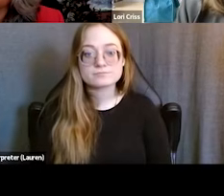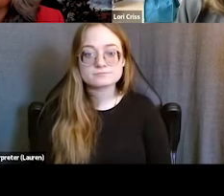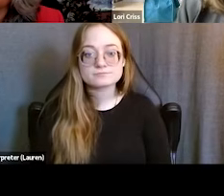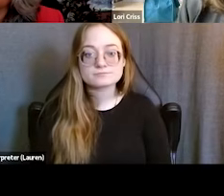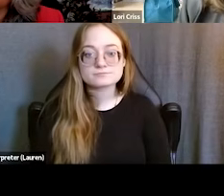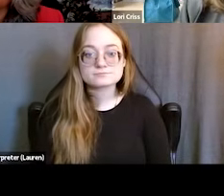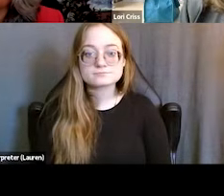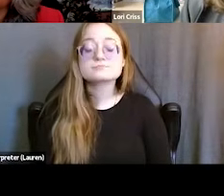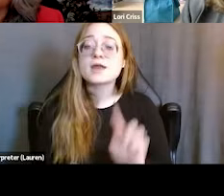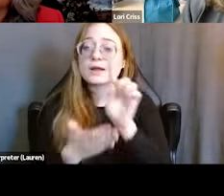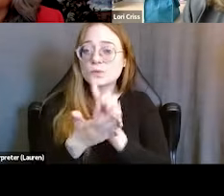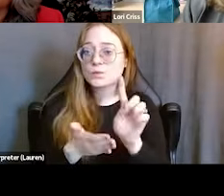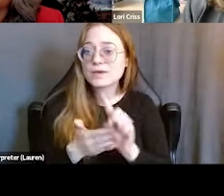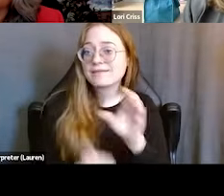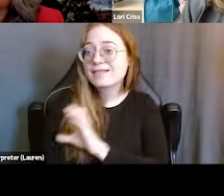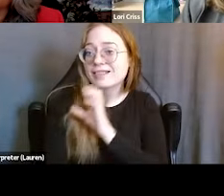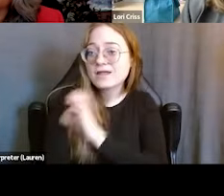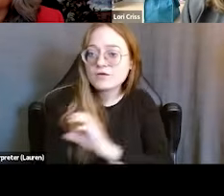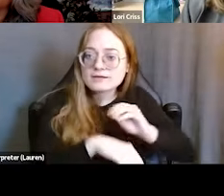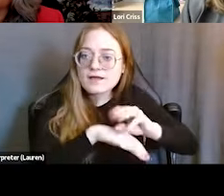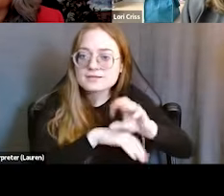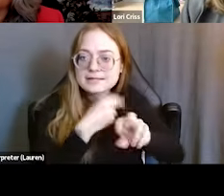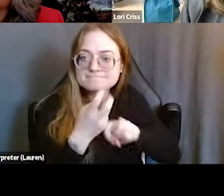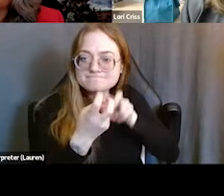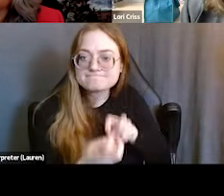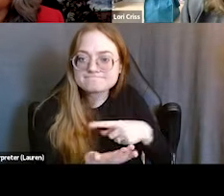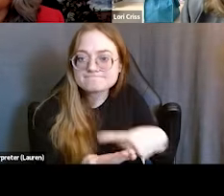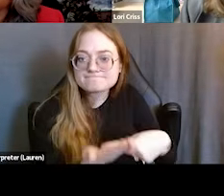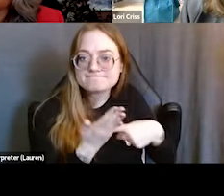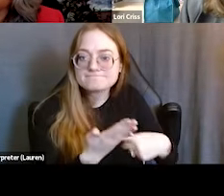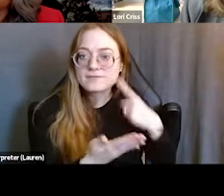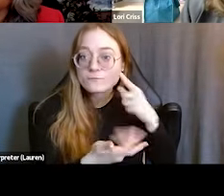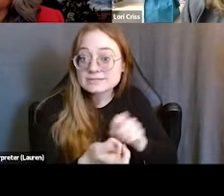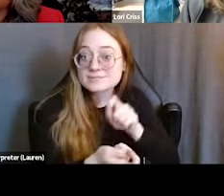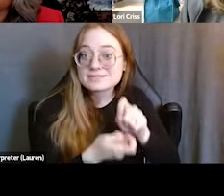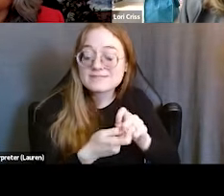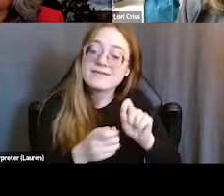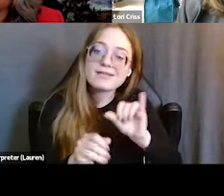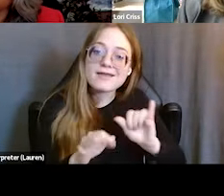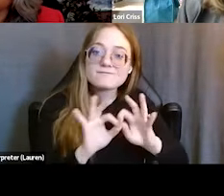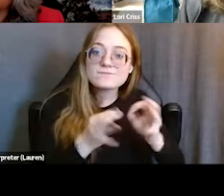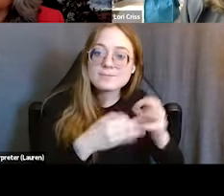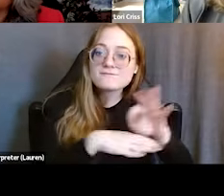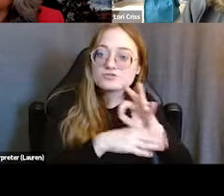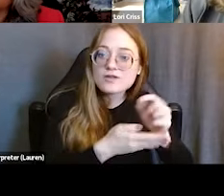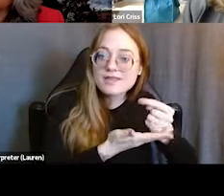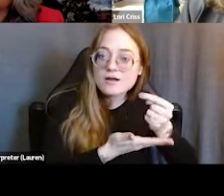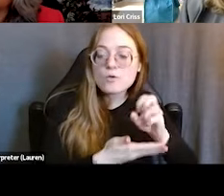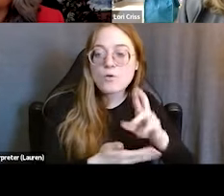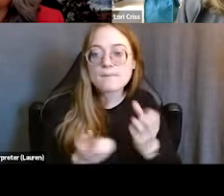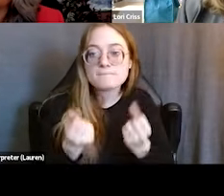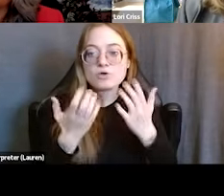clinical consultation for very specific evidence-based practices like family functional therapy or multisystemic